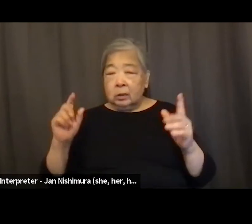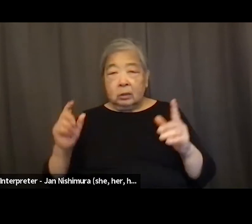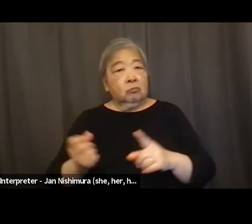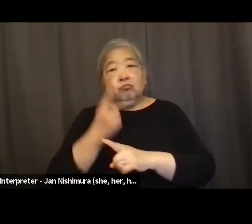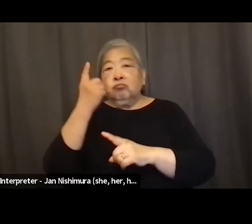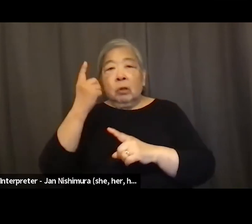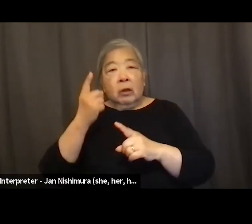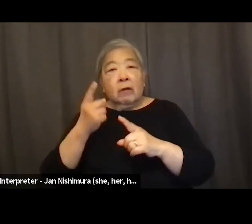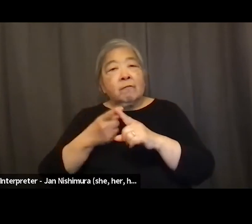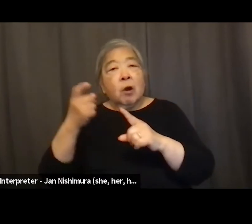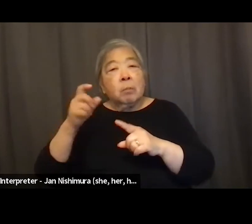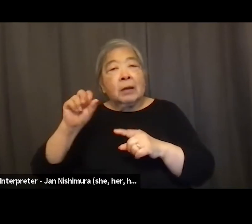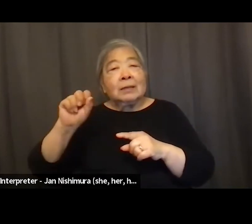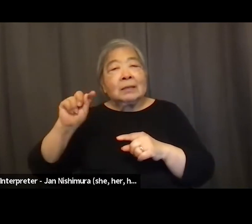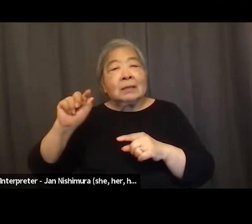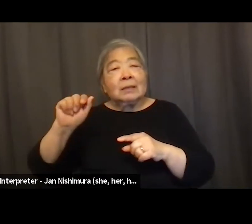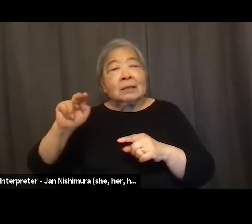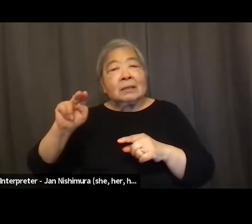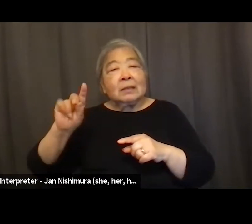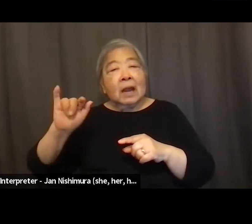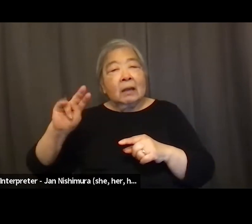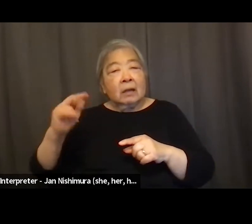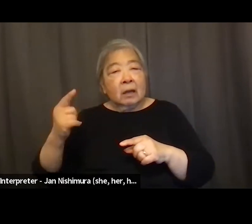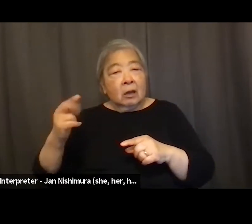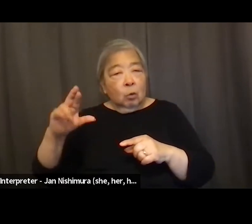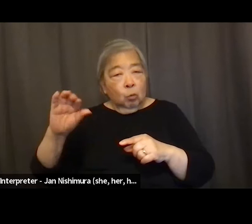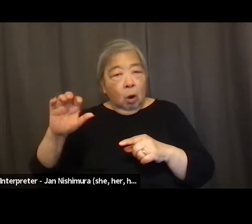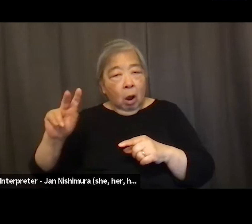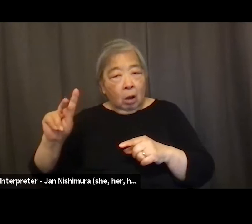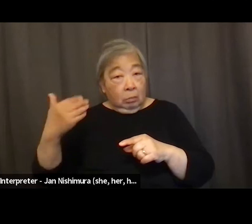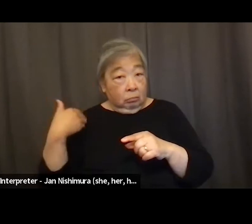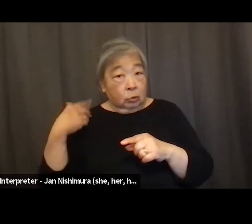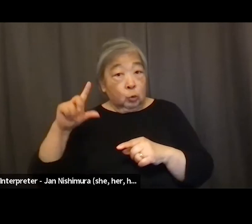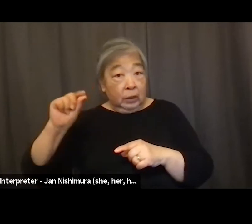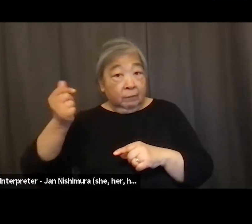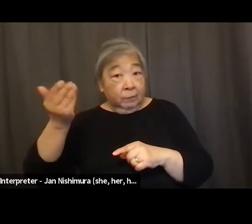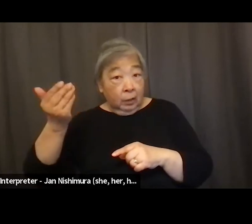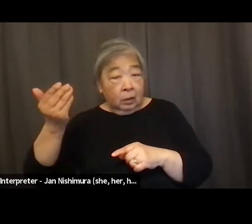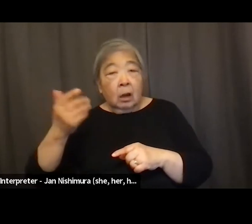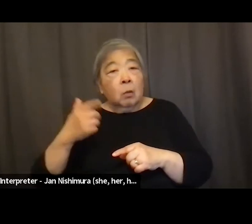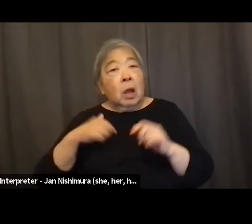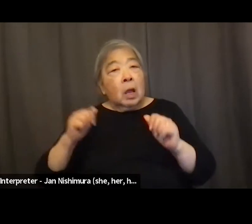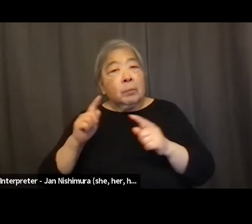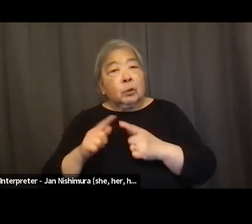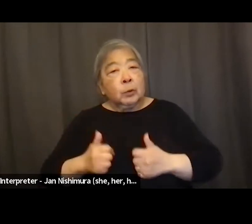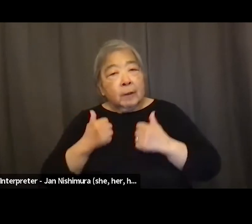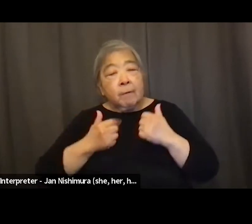Rock back in 2015, to also be able to live on the front lines for the past,